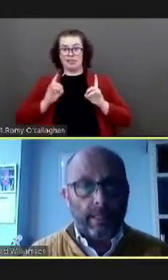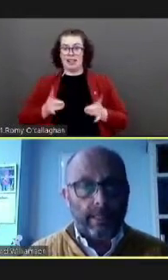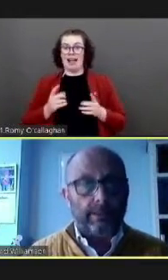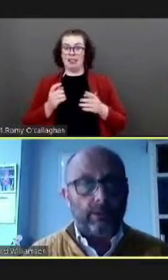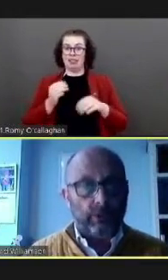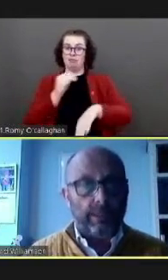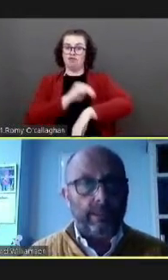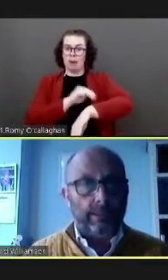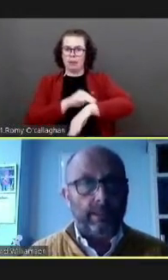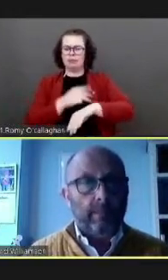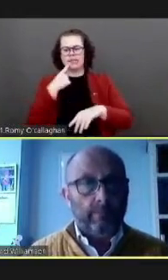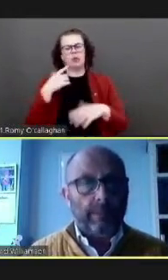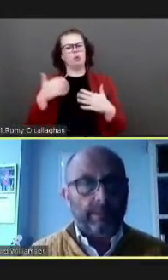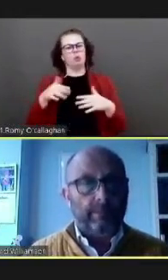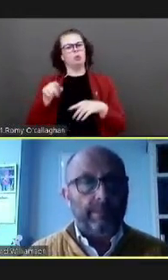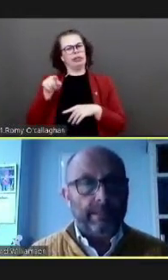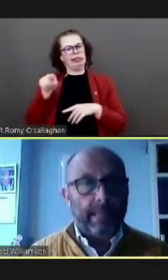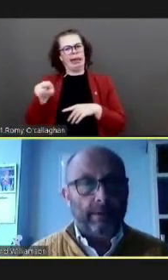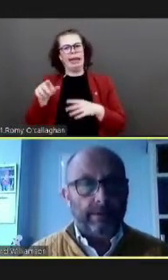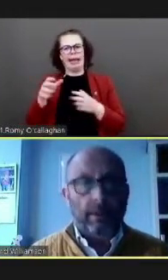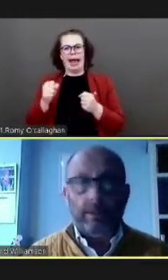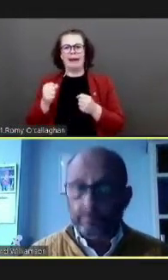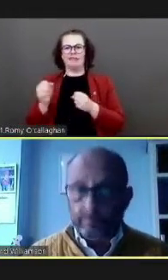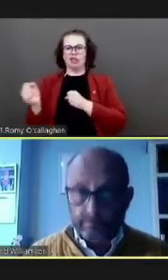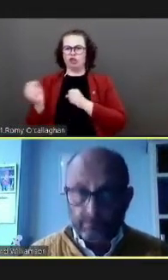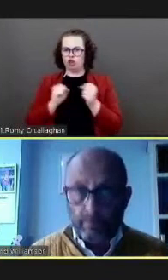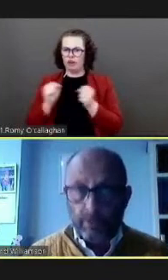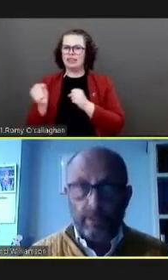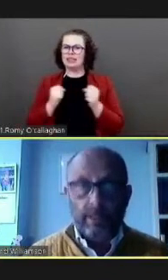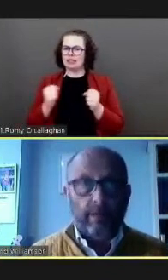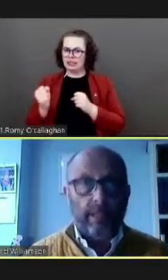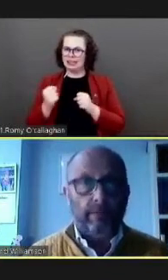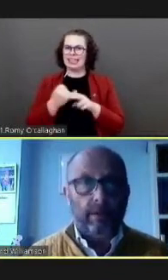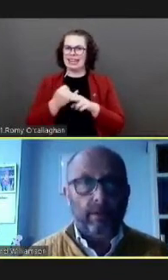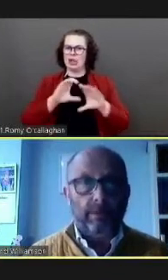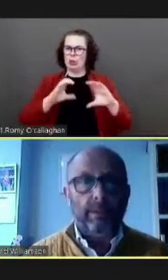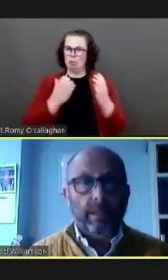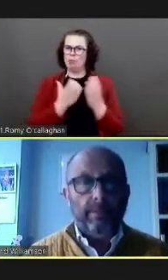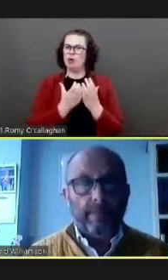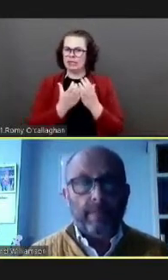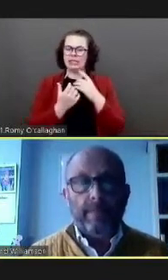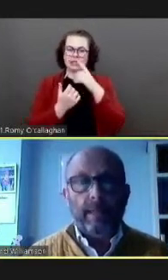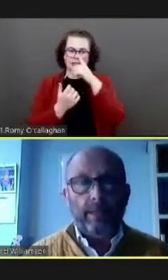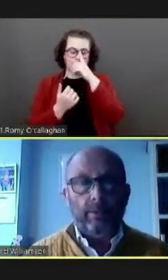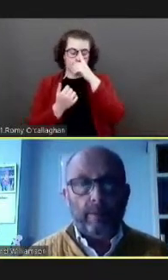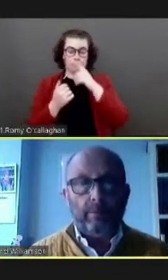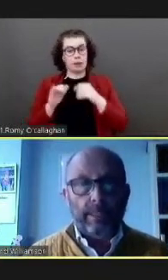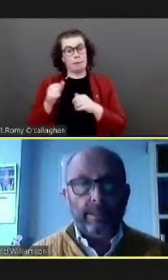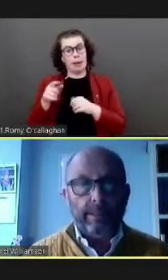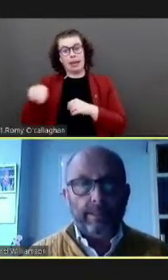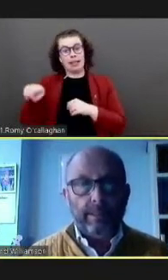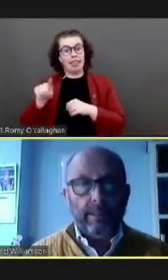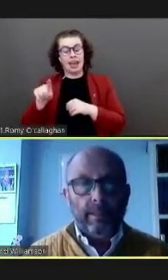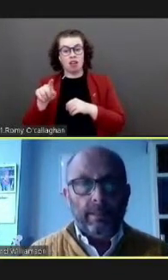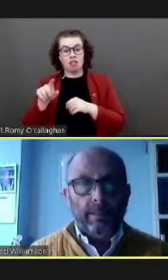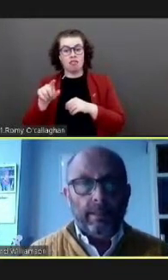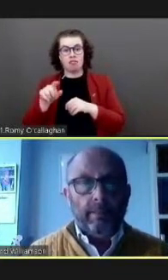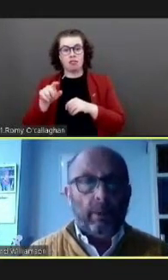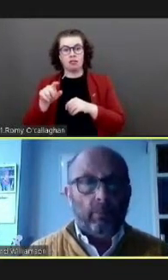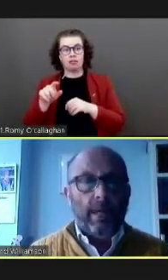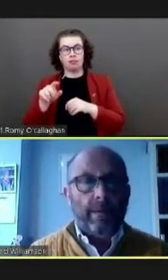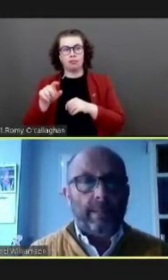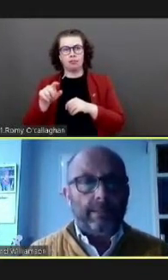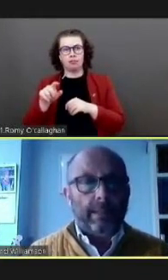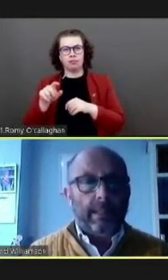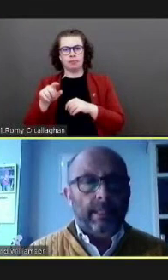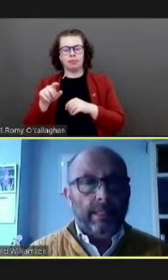strongly linked and treated by services outside from an earlier age, very often, they may be underrepresented.